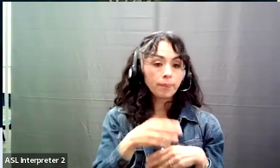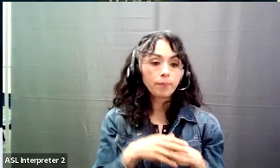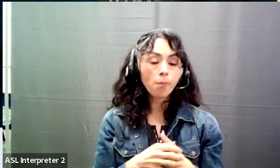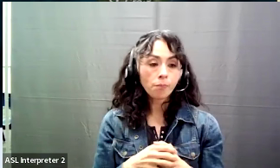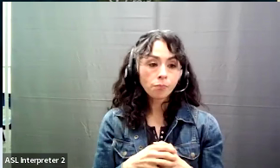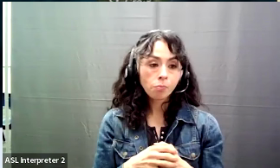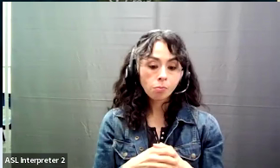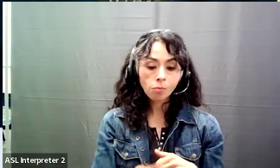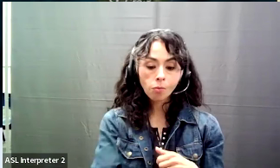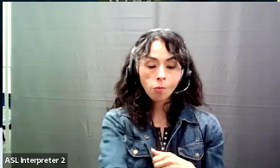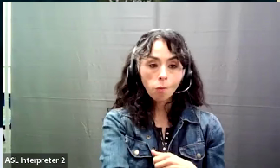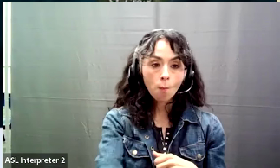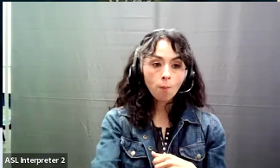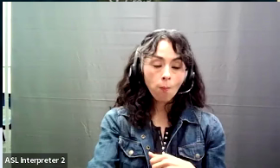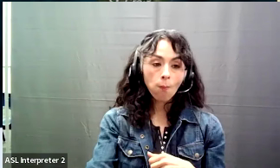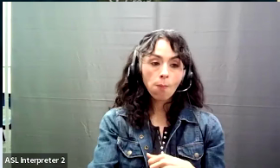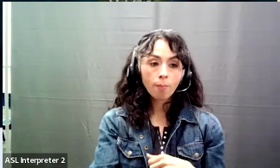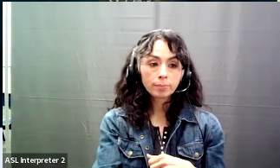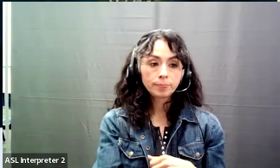work on those reports that we're creating.